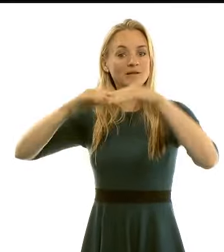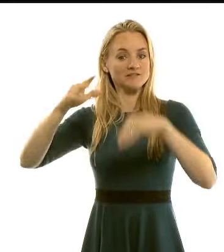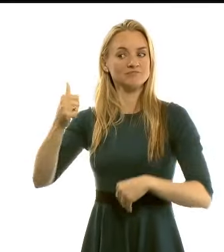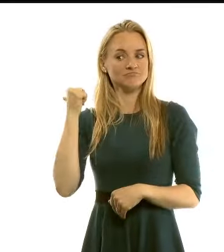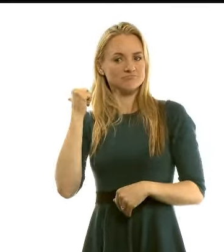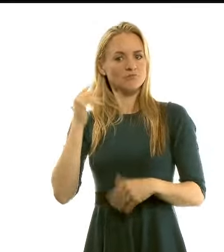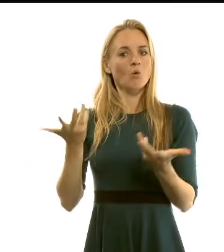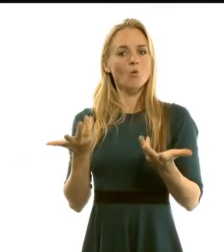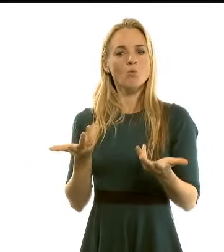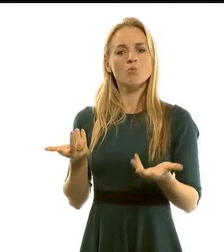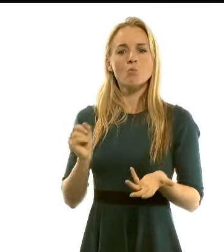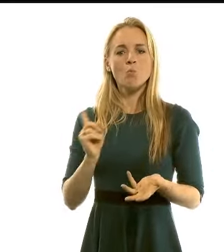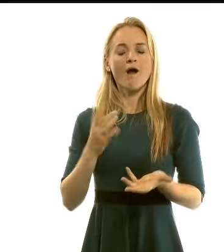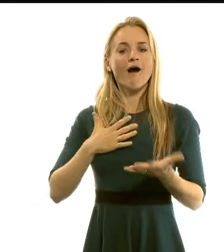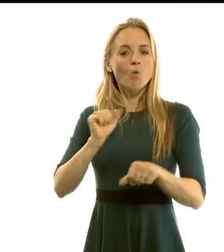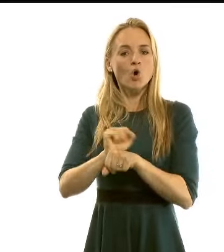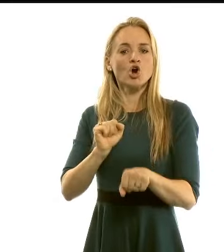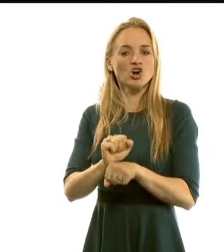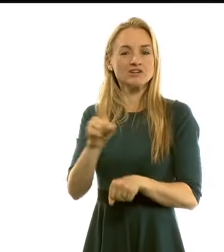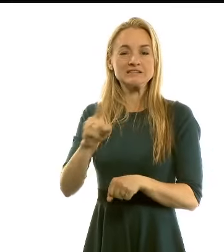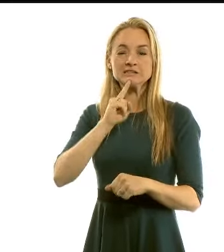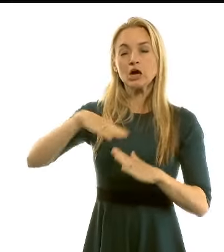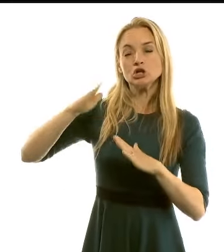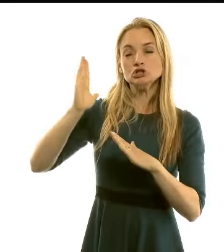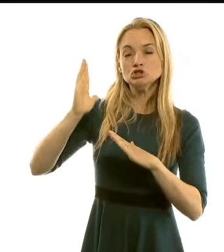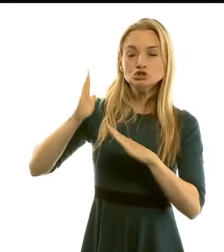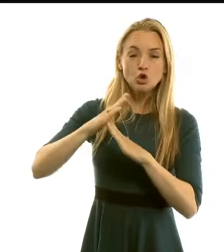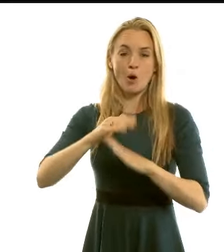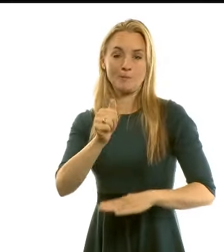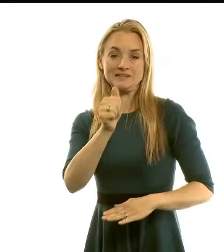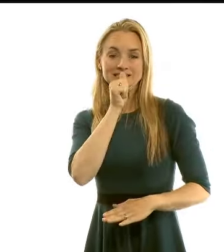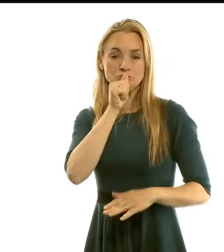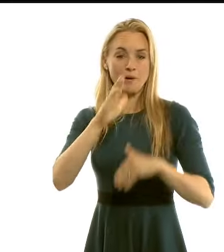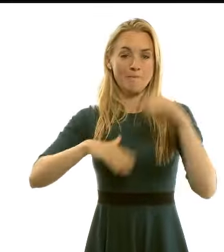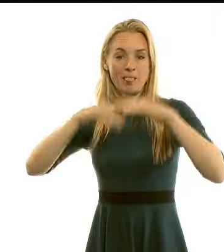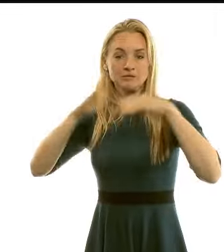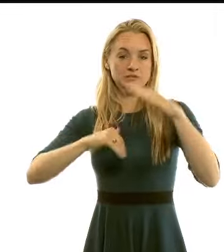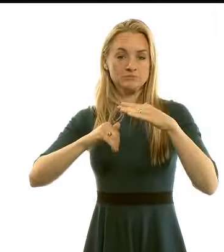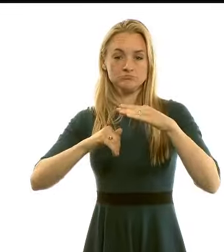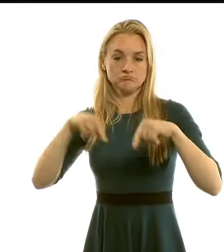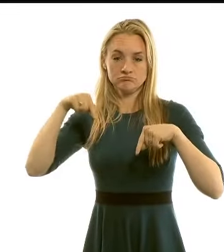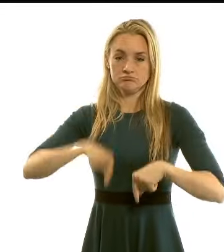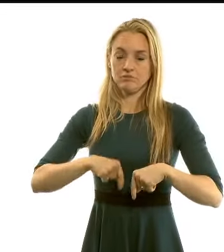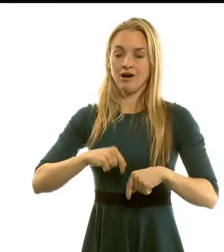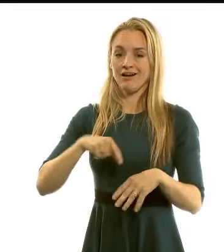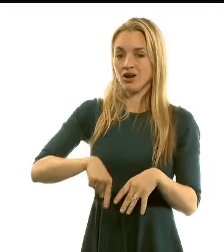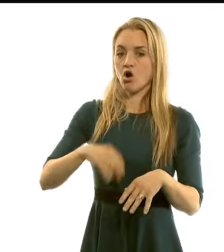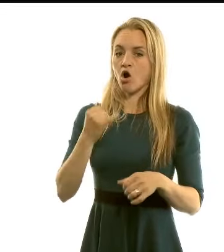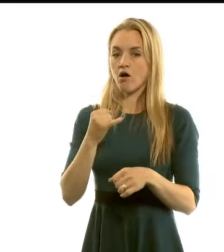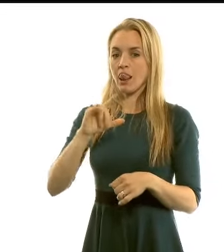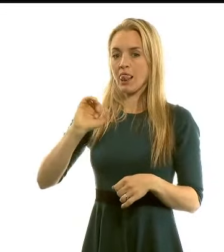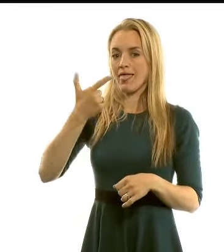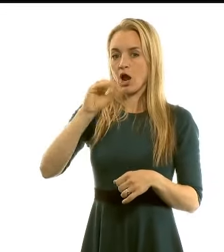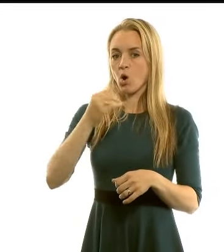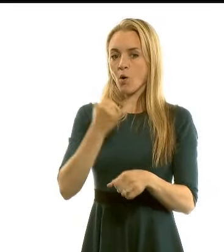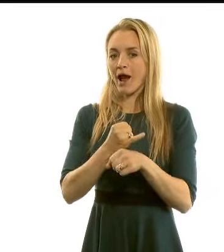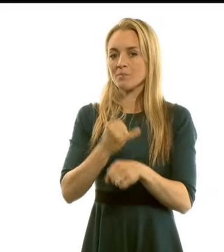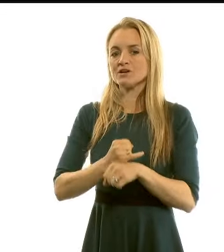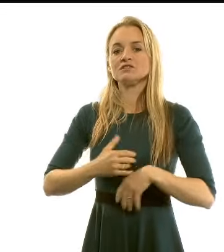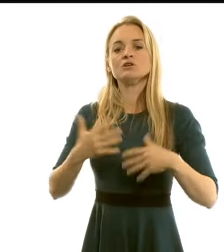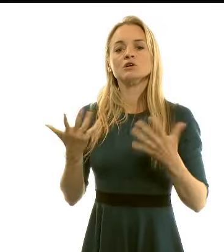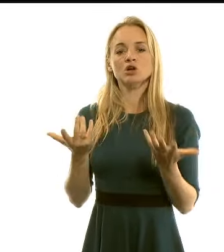from. This is the most top secret building in the whole LEGO campus. It's where the models for next year and the next 2-3 years